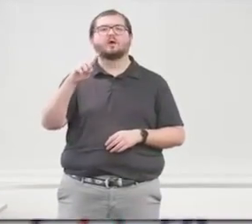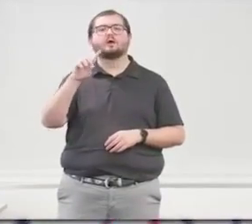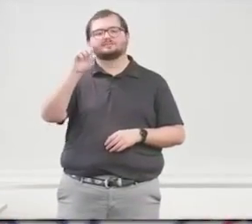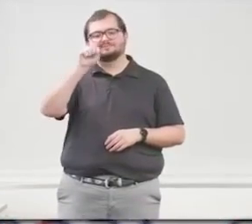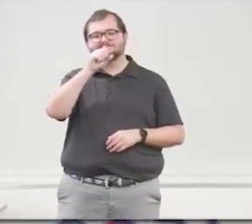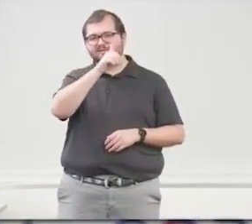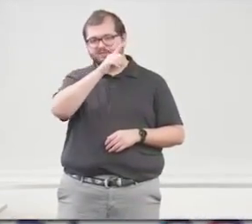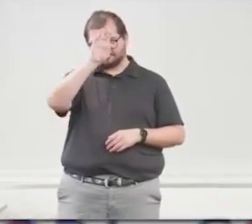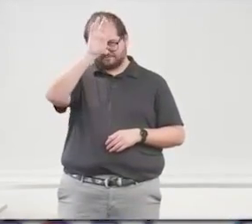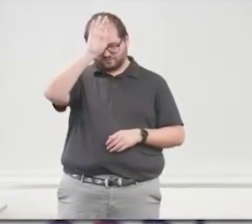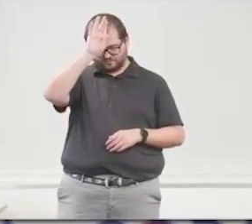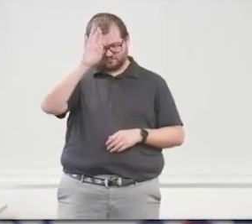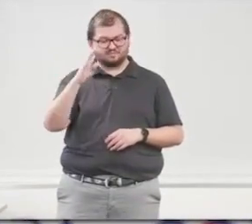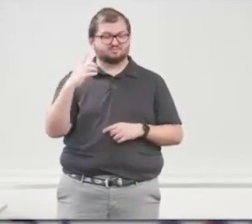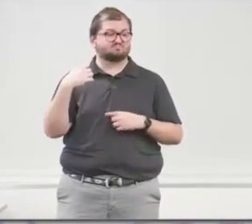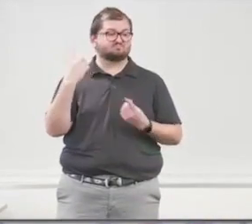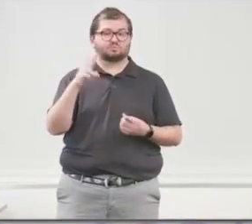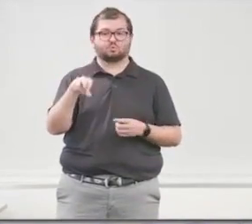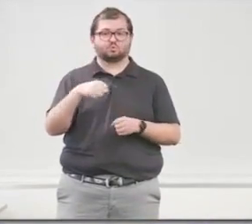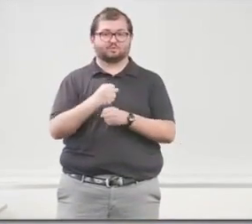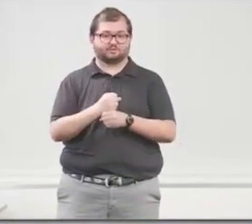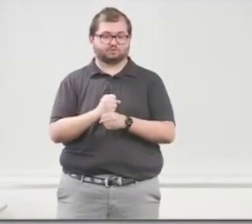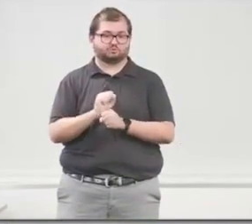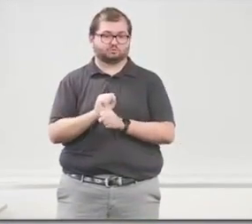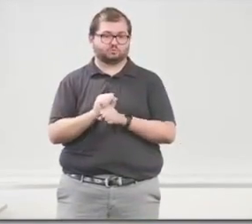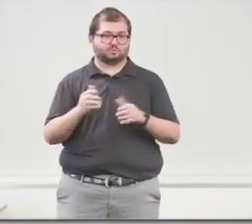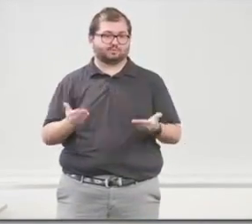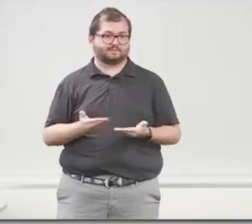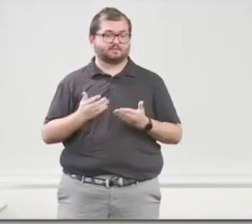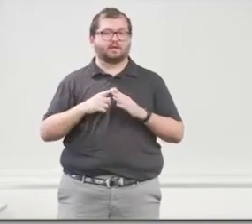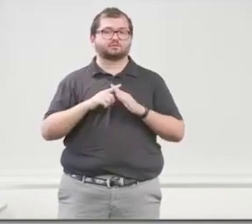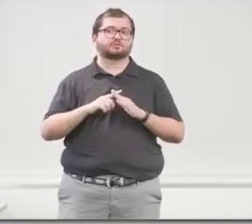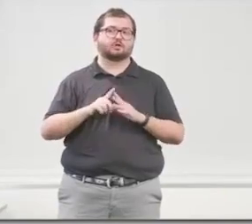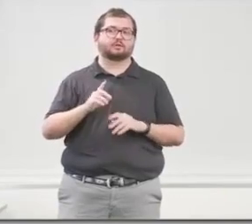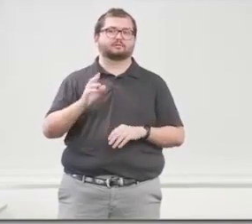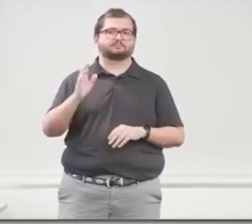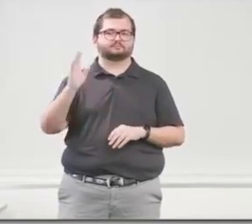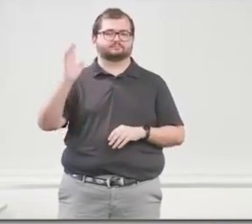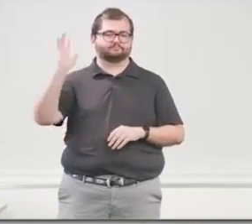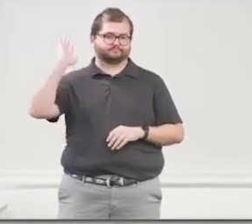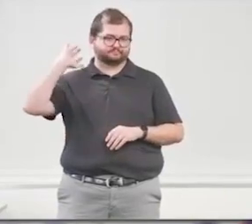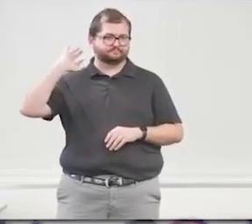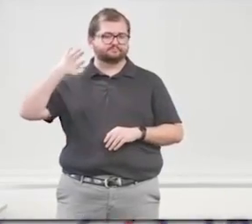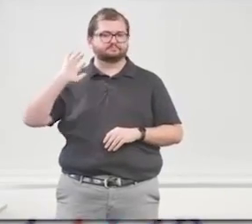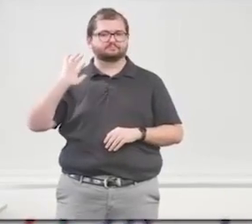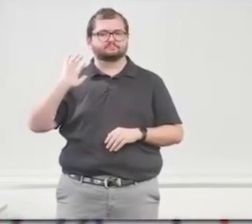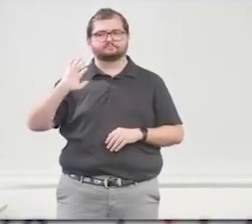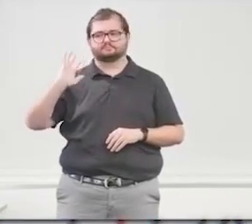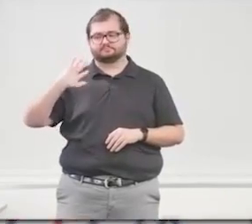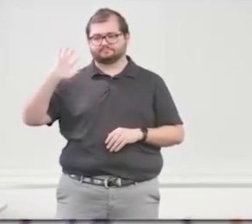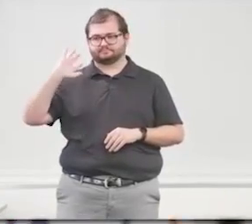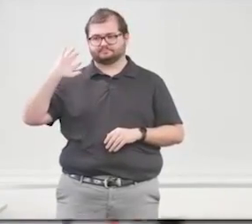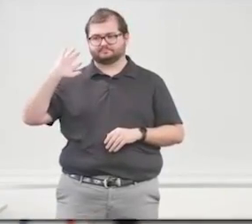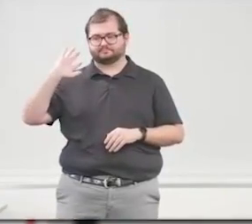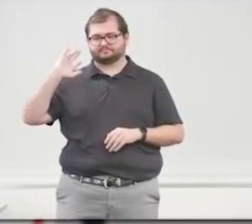22 years now, and I started out back in rural Metro, if anyone recognizes that, back in the day where it was